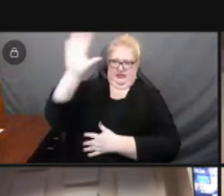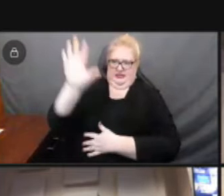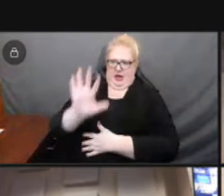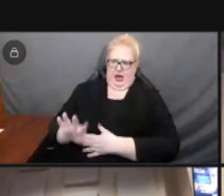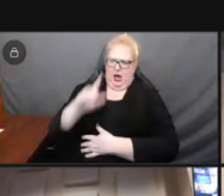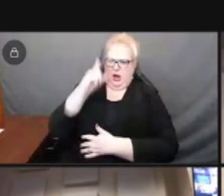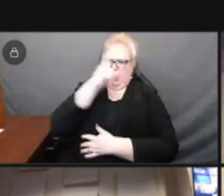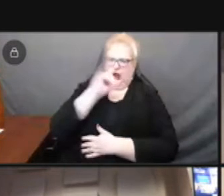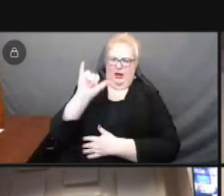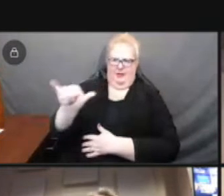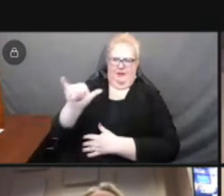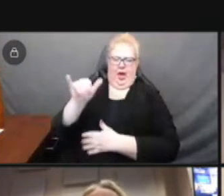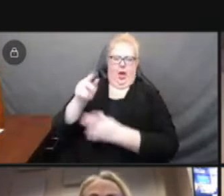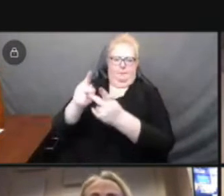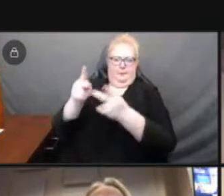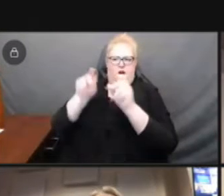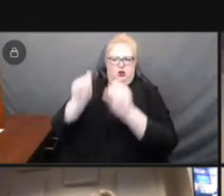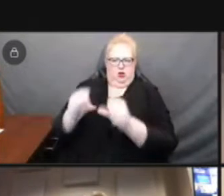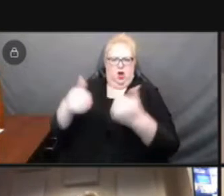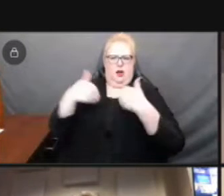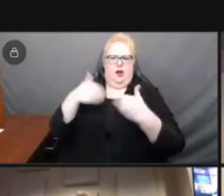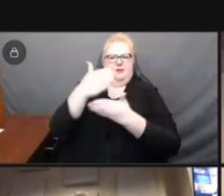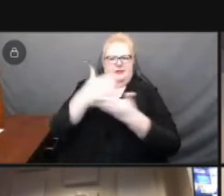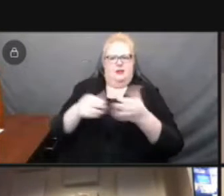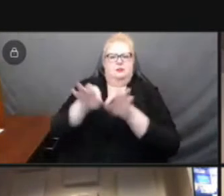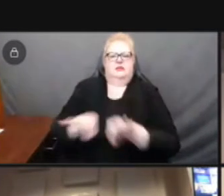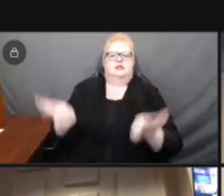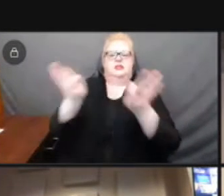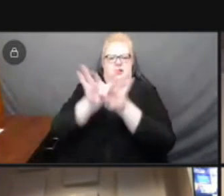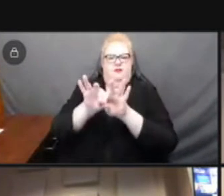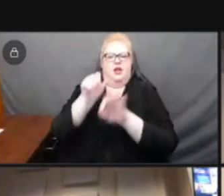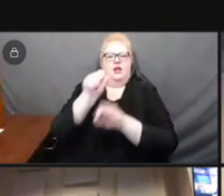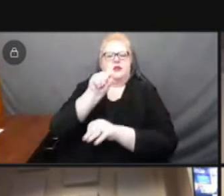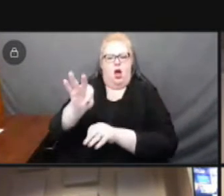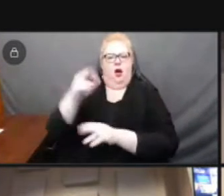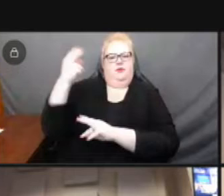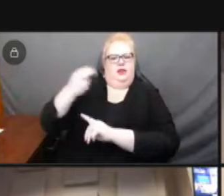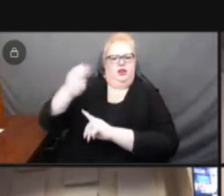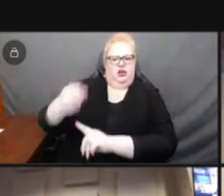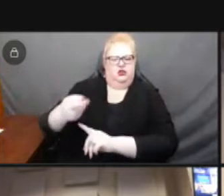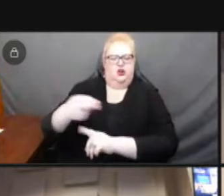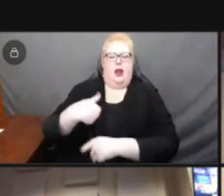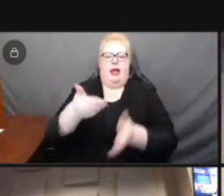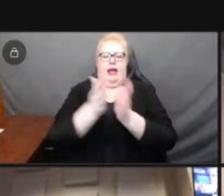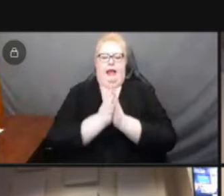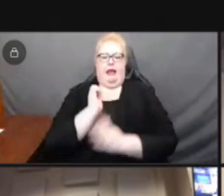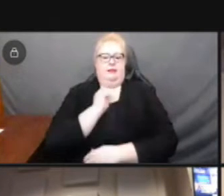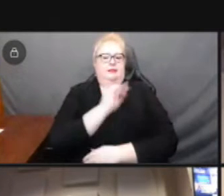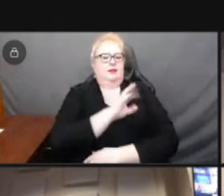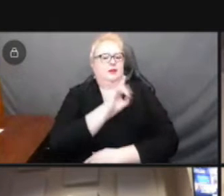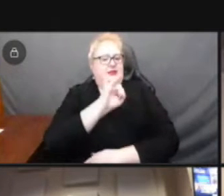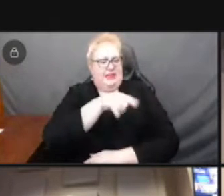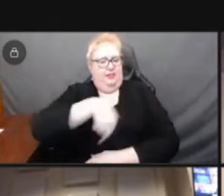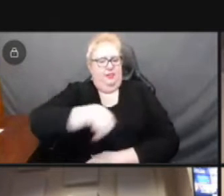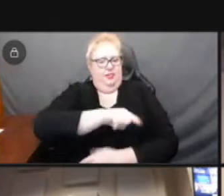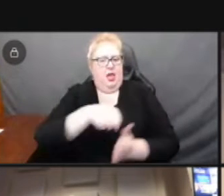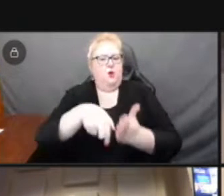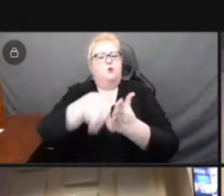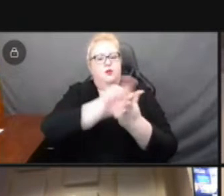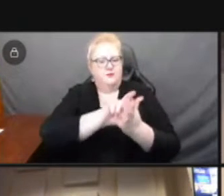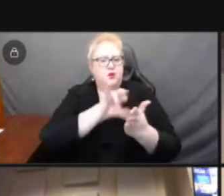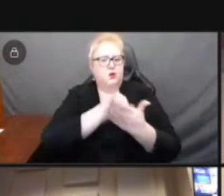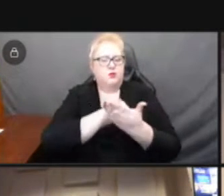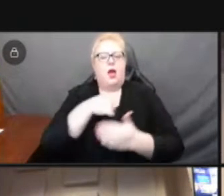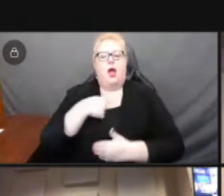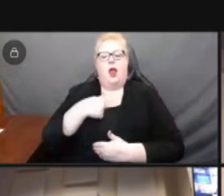historic significance. And I asked a question of staff, had they done a review, and I thought I was told that